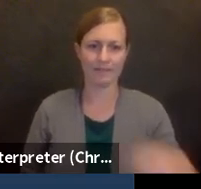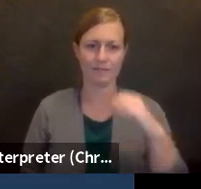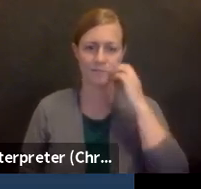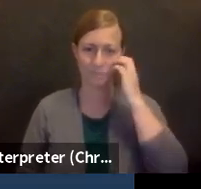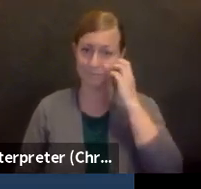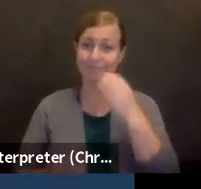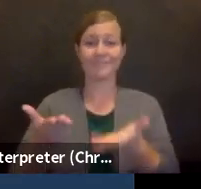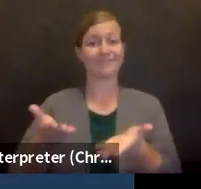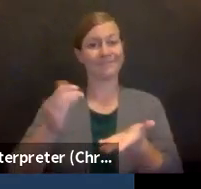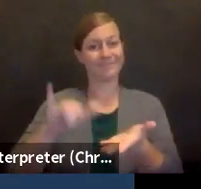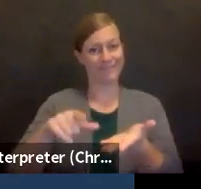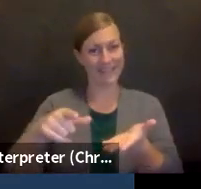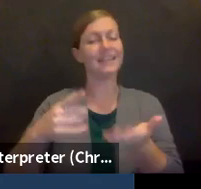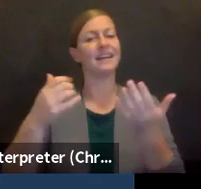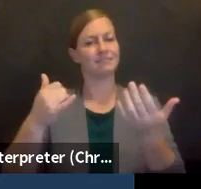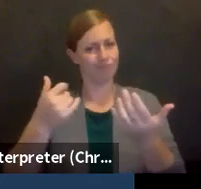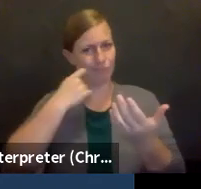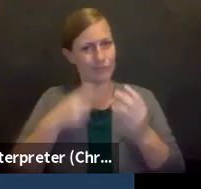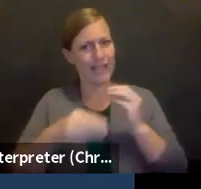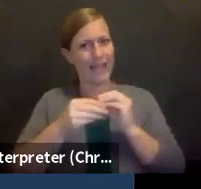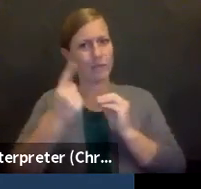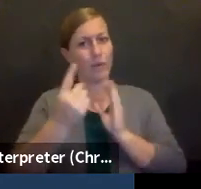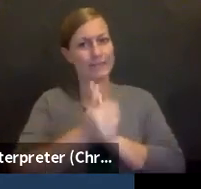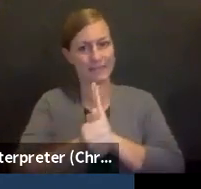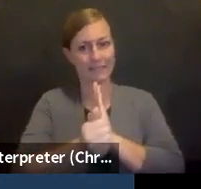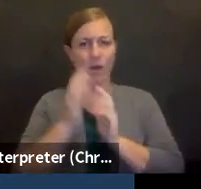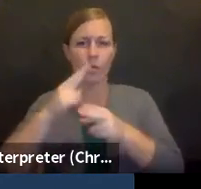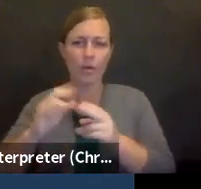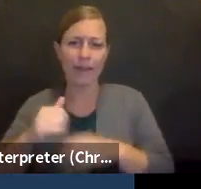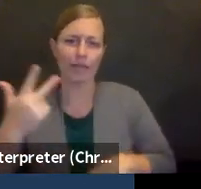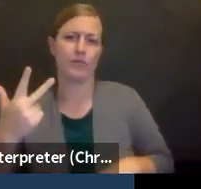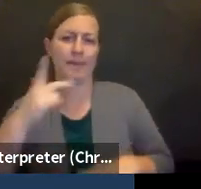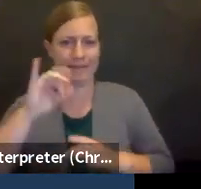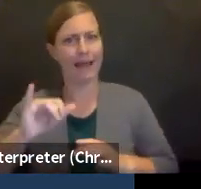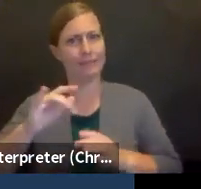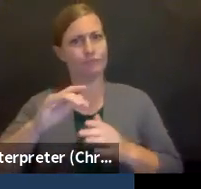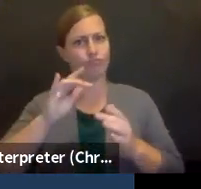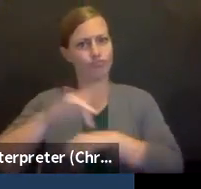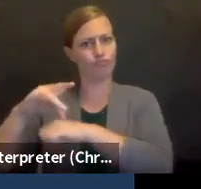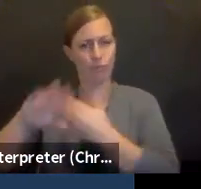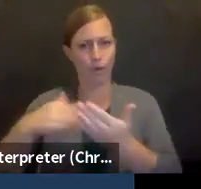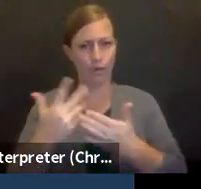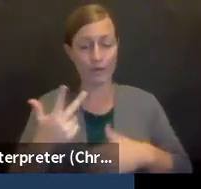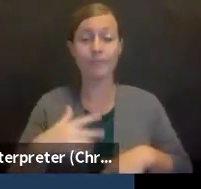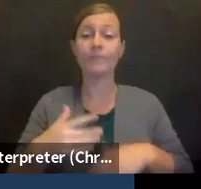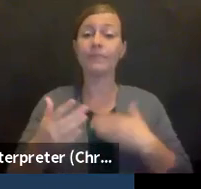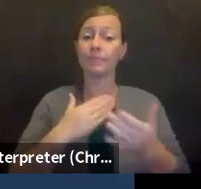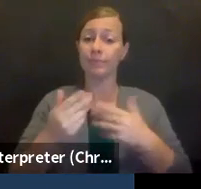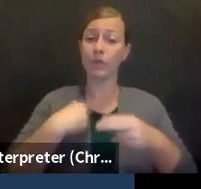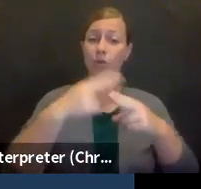There we go. I've added a skill. I'm just going to actually call this 3 because that covers all of them. So